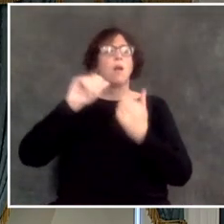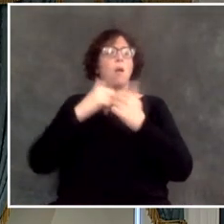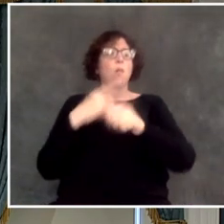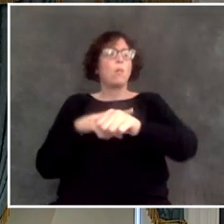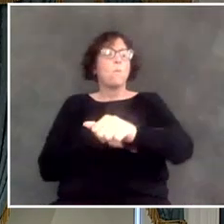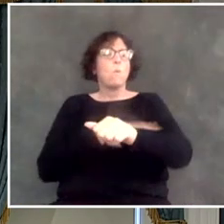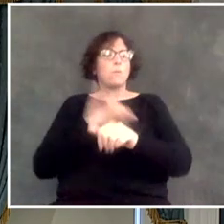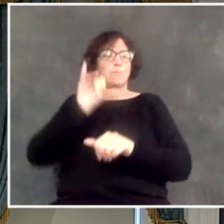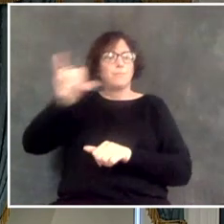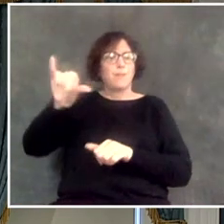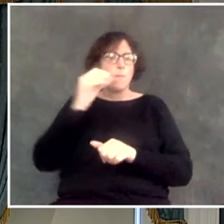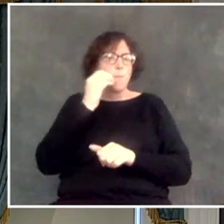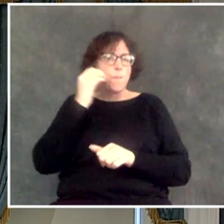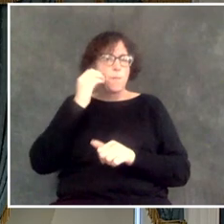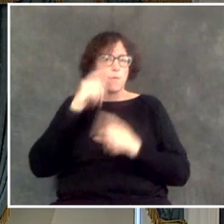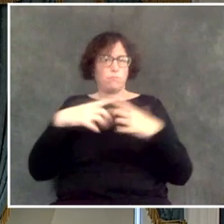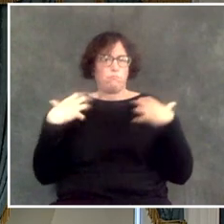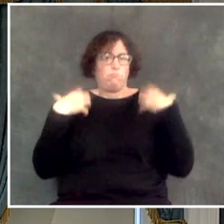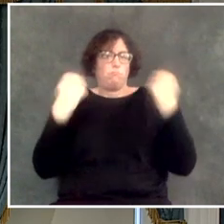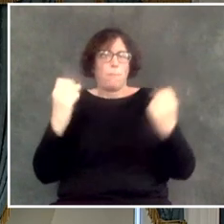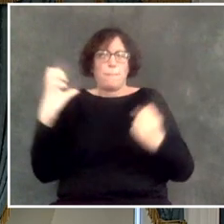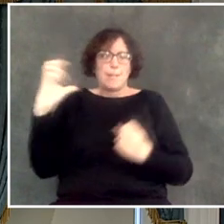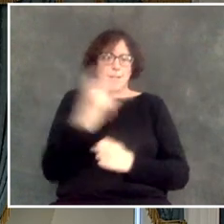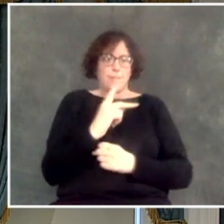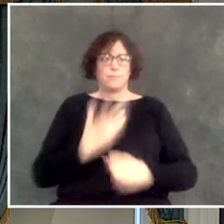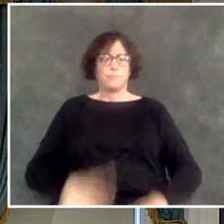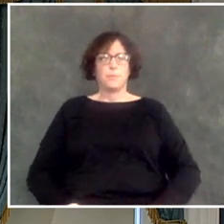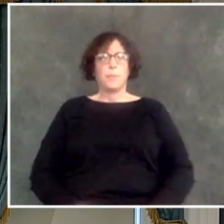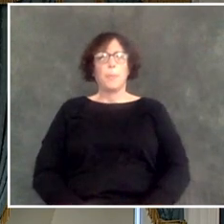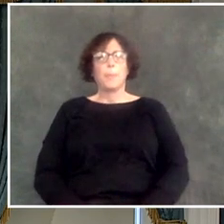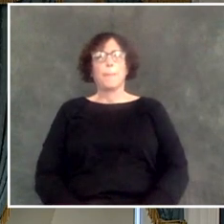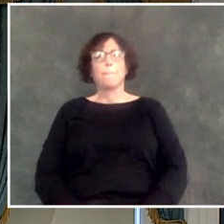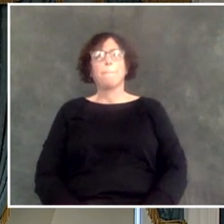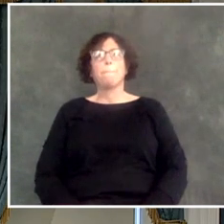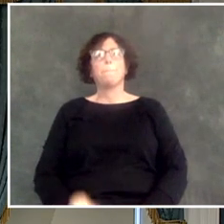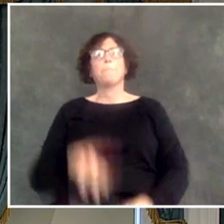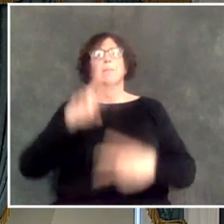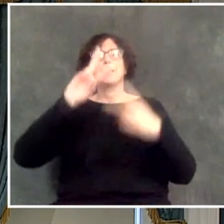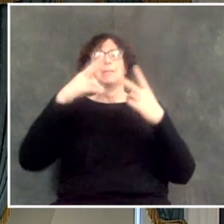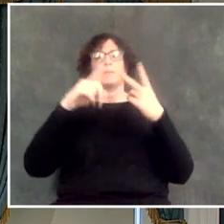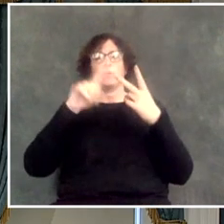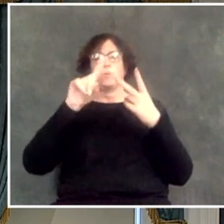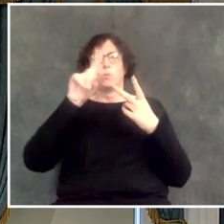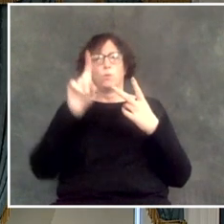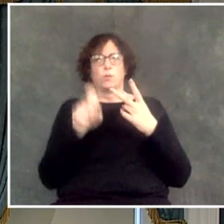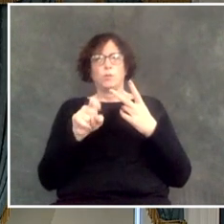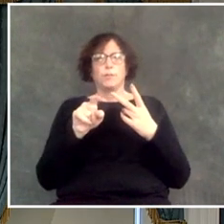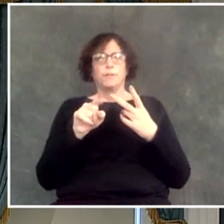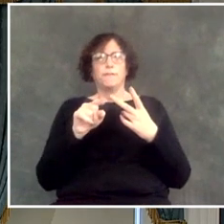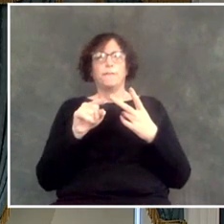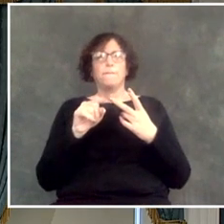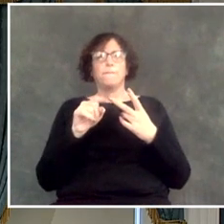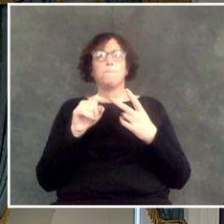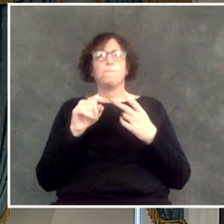state or the federal government on developing a COVID tracing app like that countries like Germany are moving forward with?